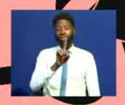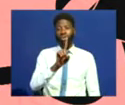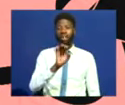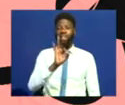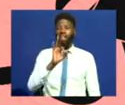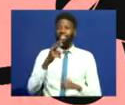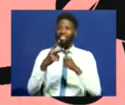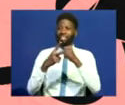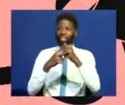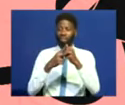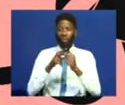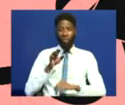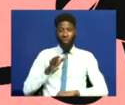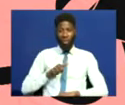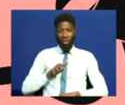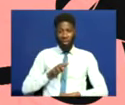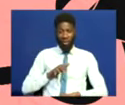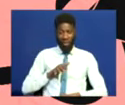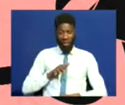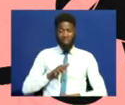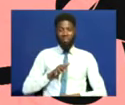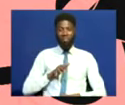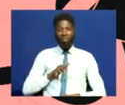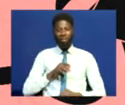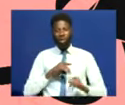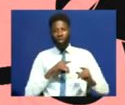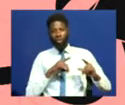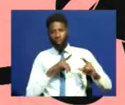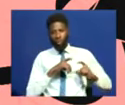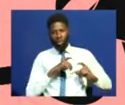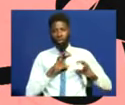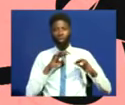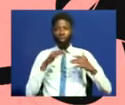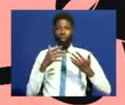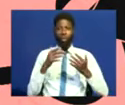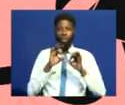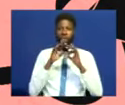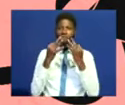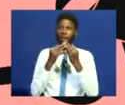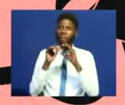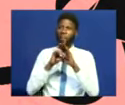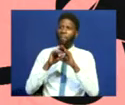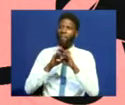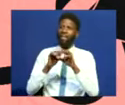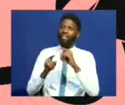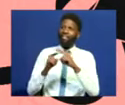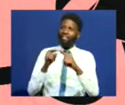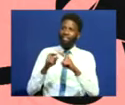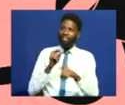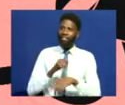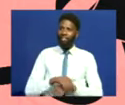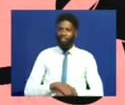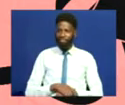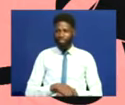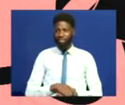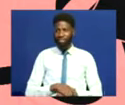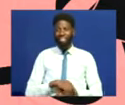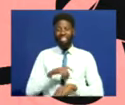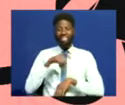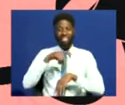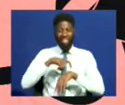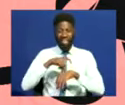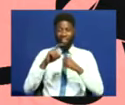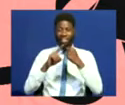killed by a partner or a family member daily. Now, to this report, an average of 5 women every 60 minutes, of